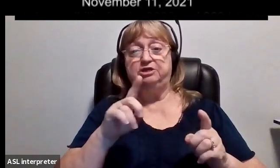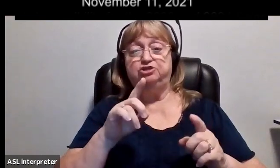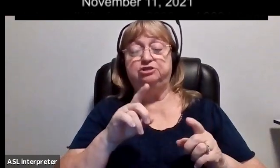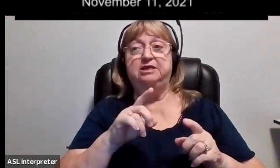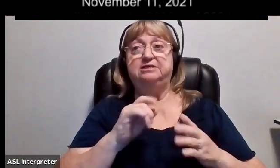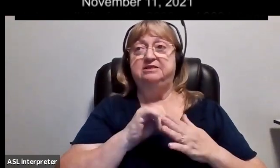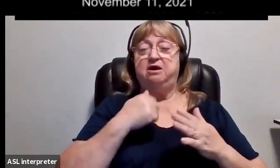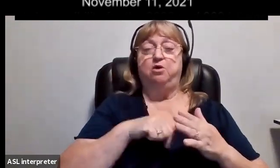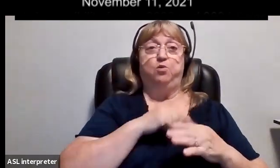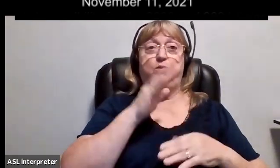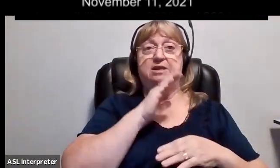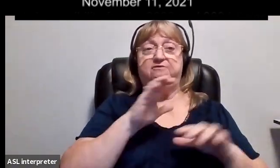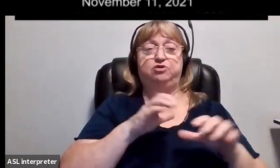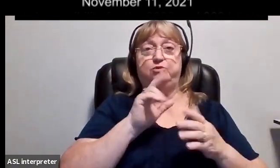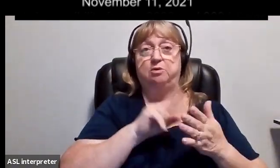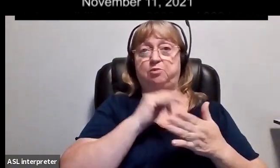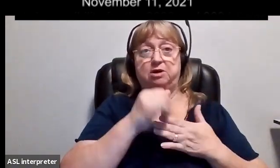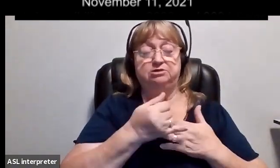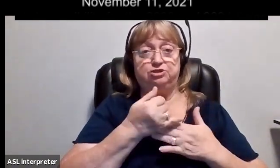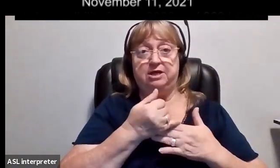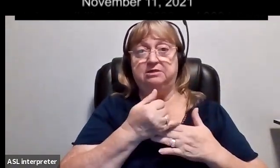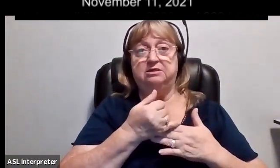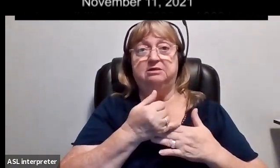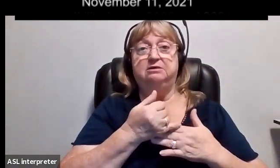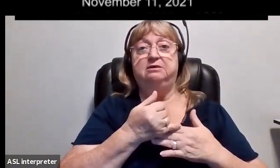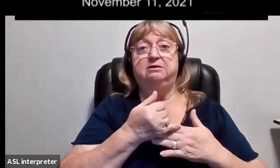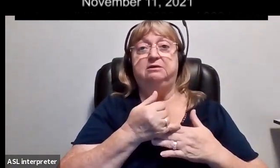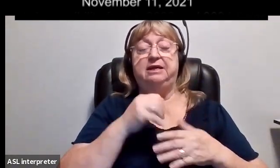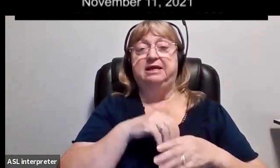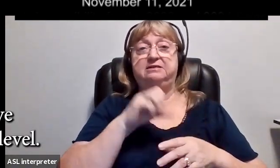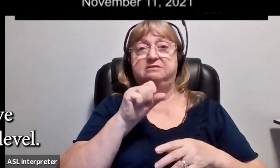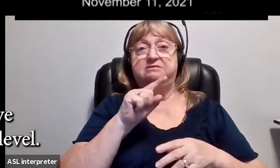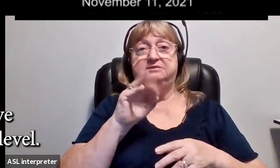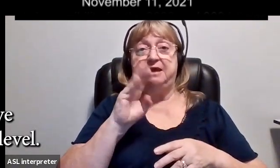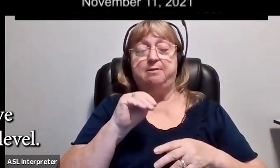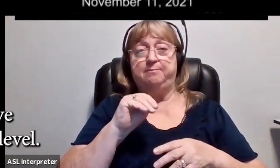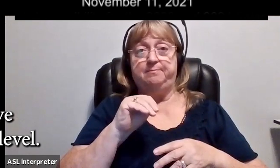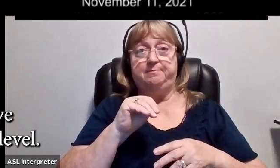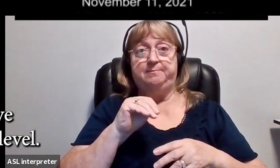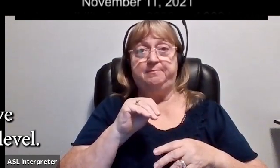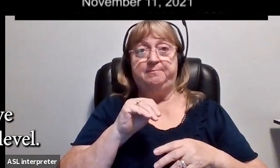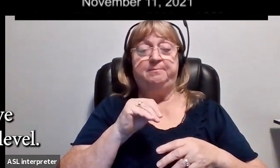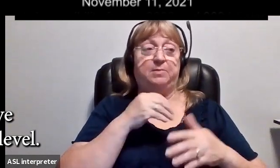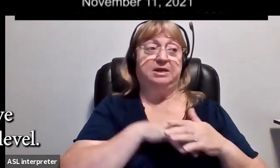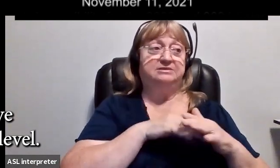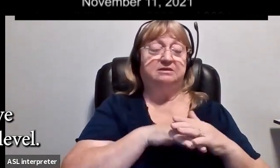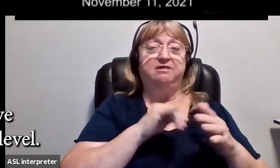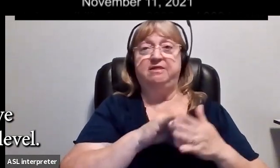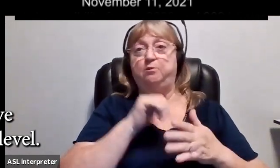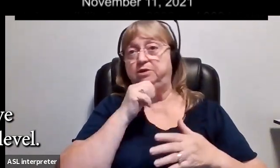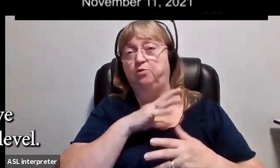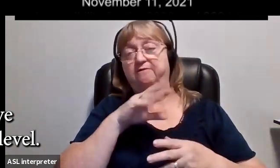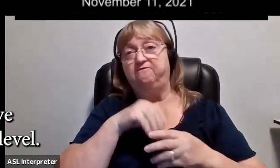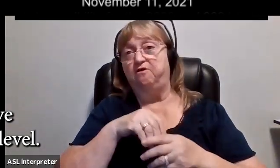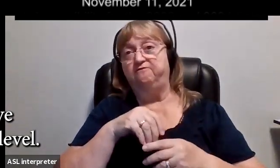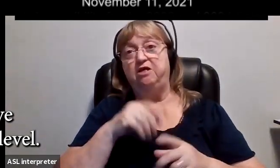that we never do a project in STEM and accessibility where we don't involve the target